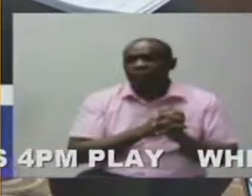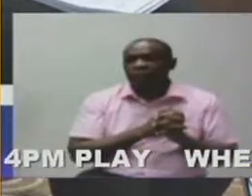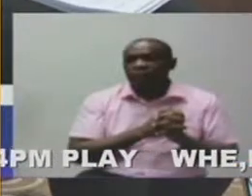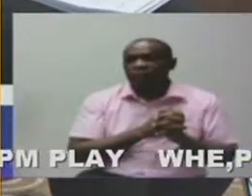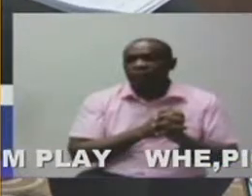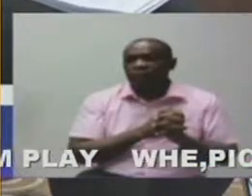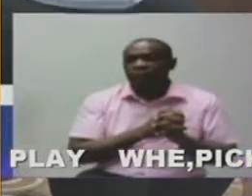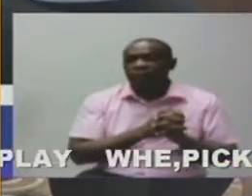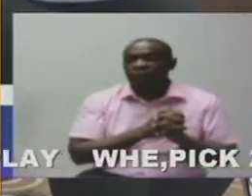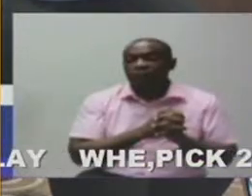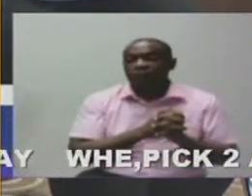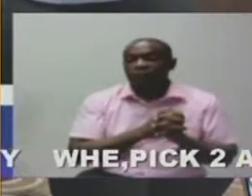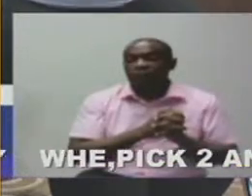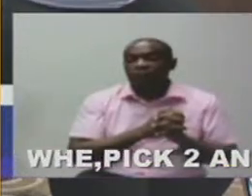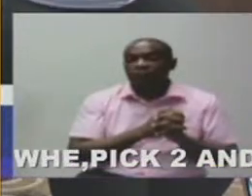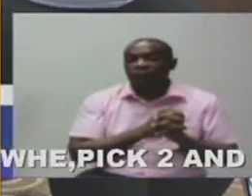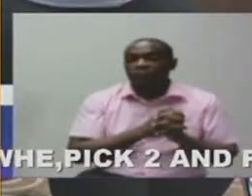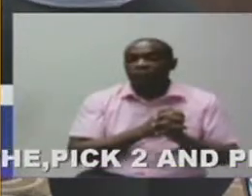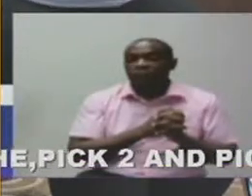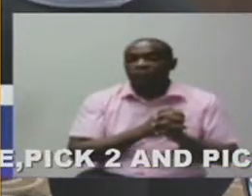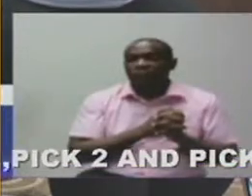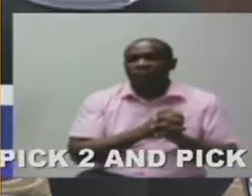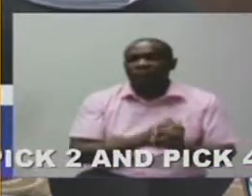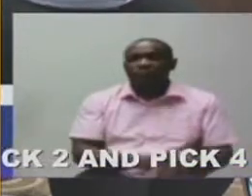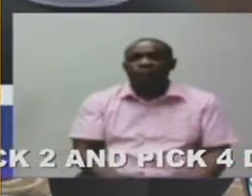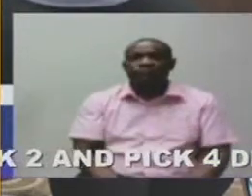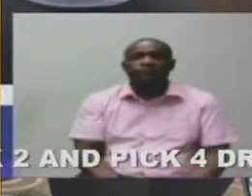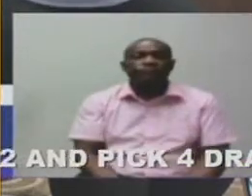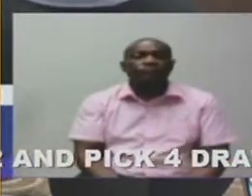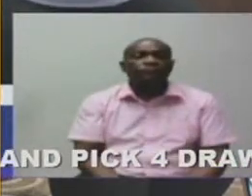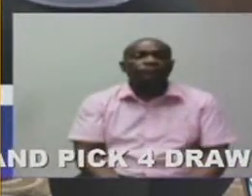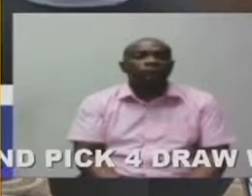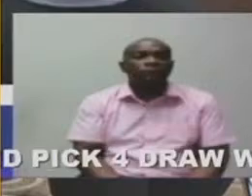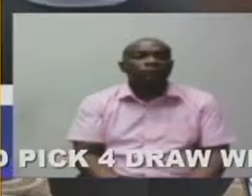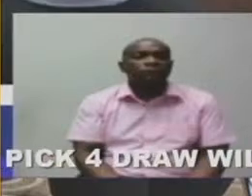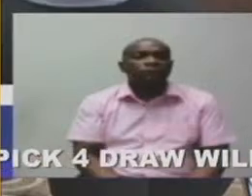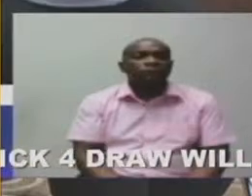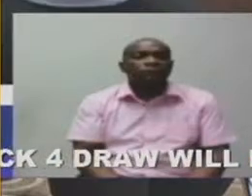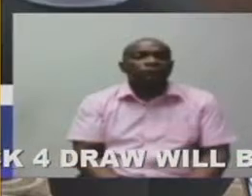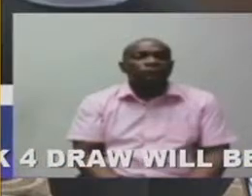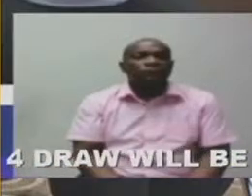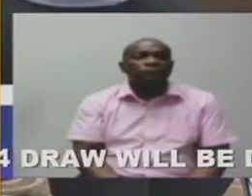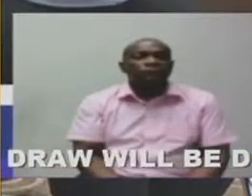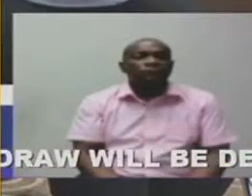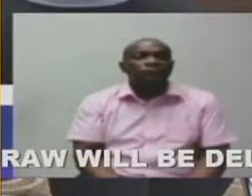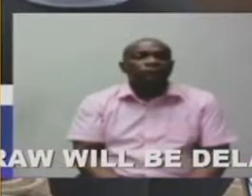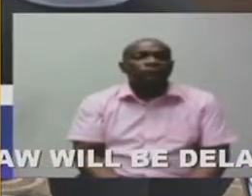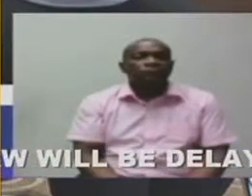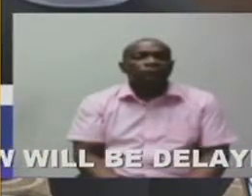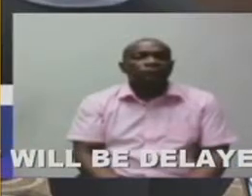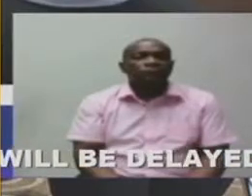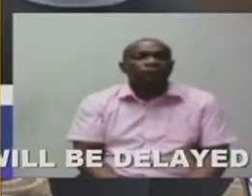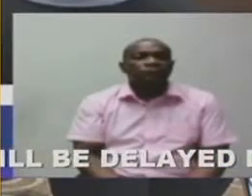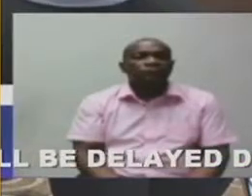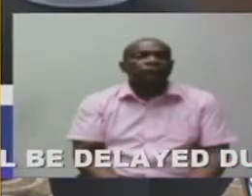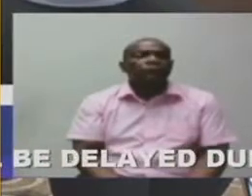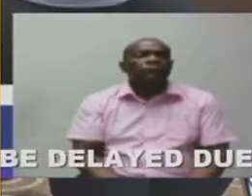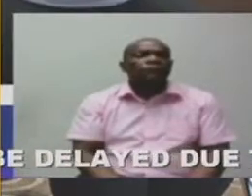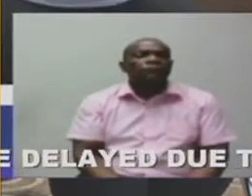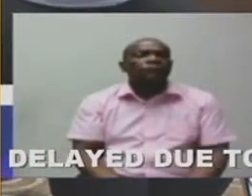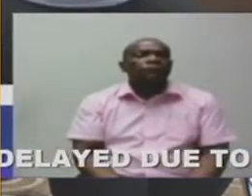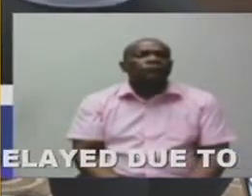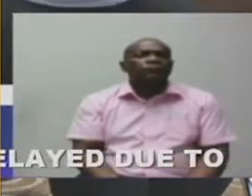some years. And looking on to 2022, in terms of unforeseen circumstances, you spoke about